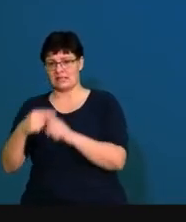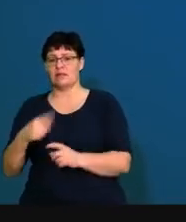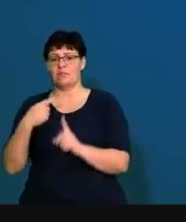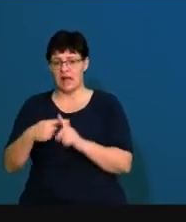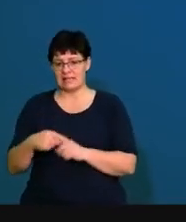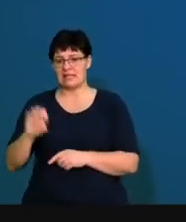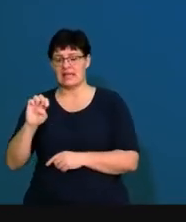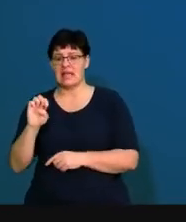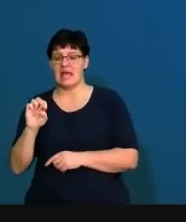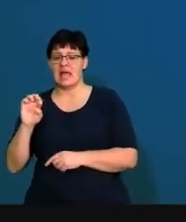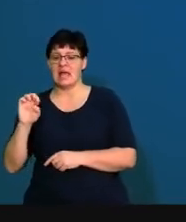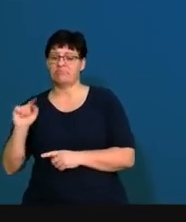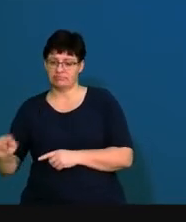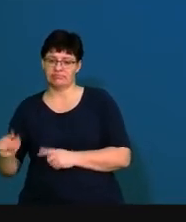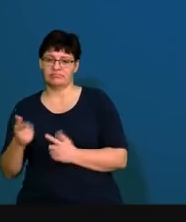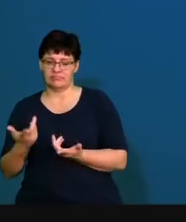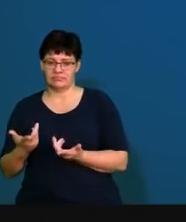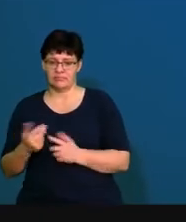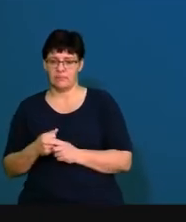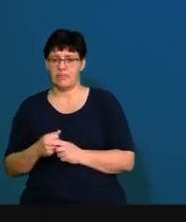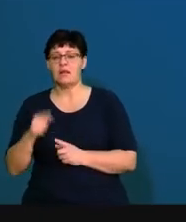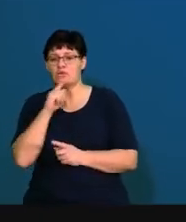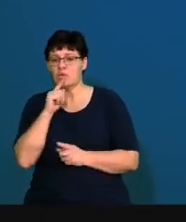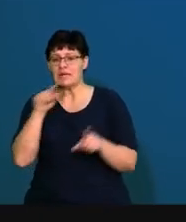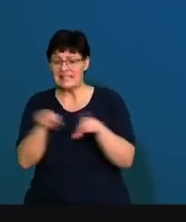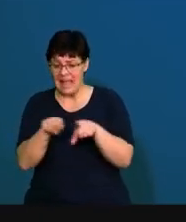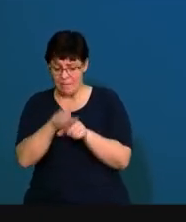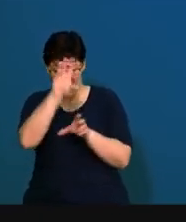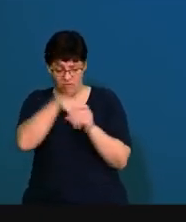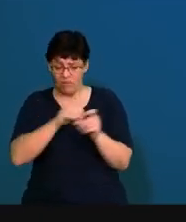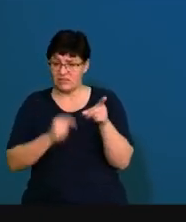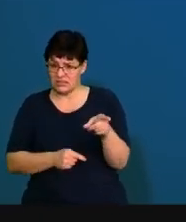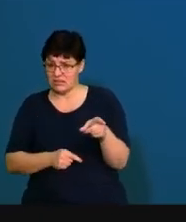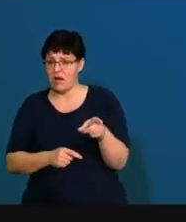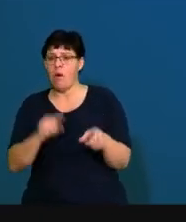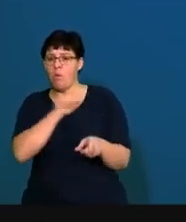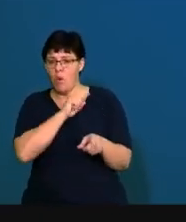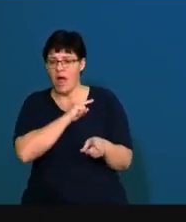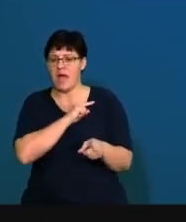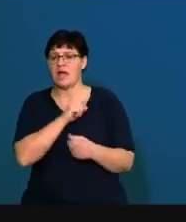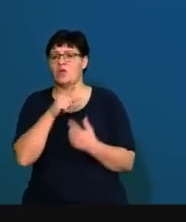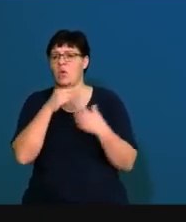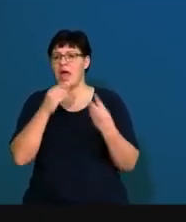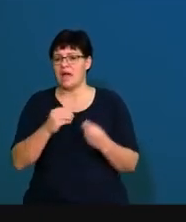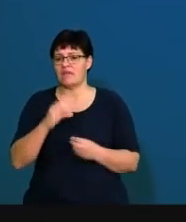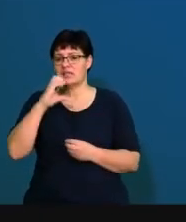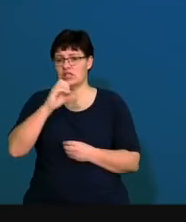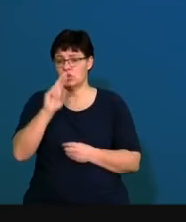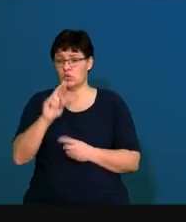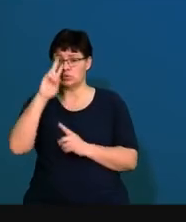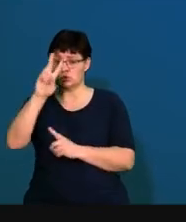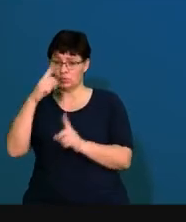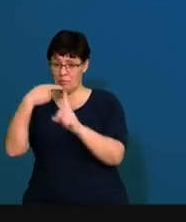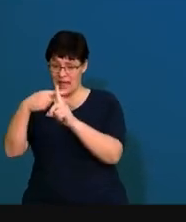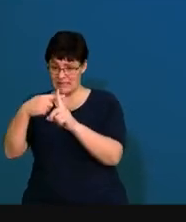Then once that happens, the same copper ions which are present in this electrolyte, because remember, in this electrolyte, we've got Cu2